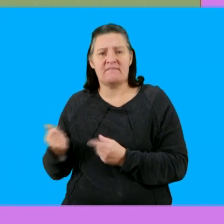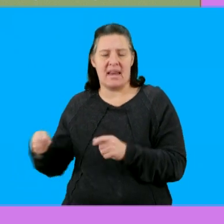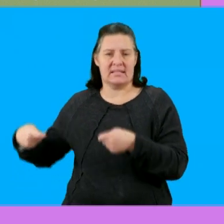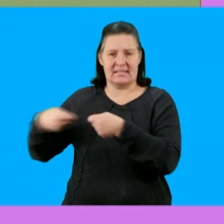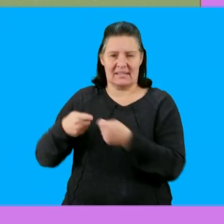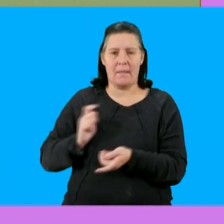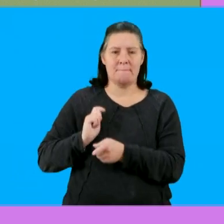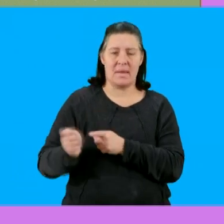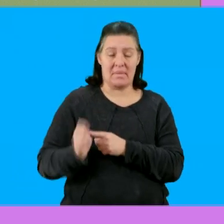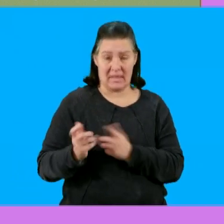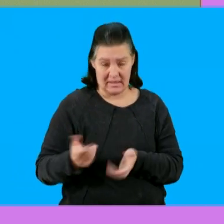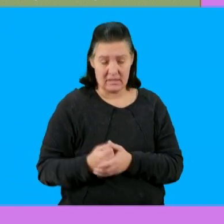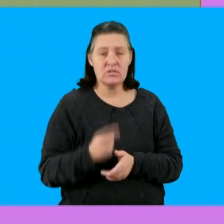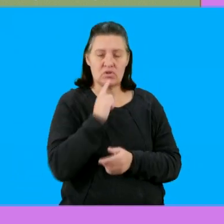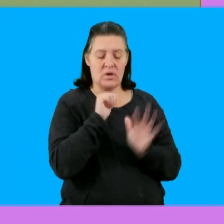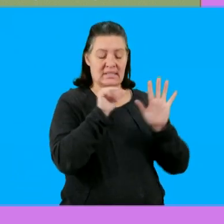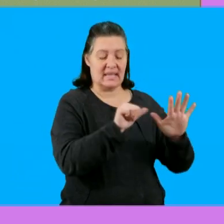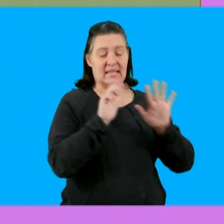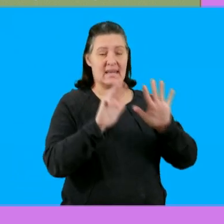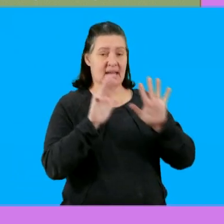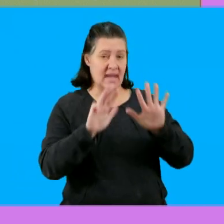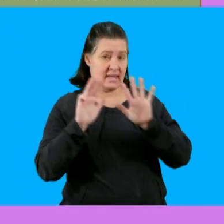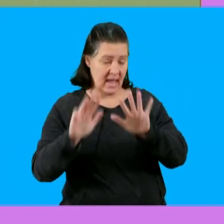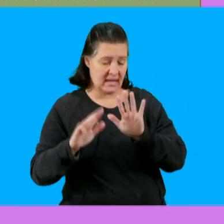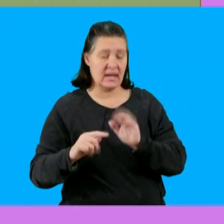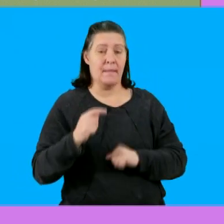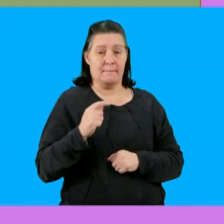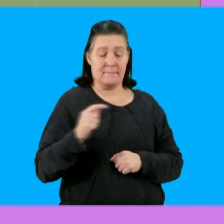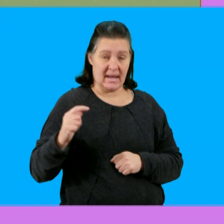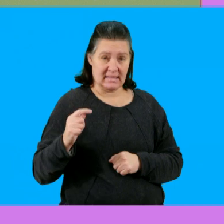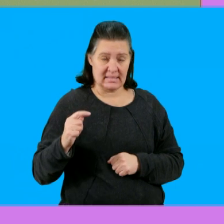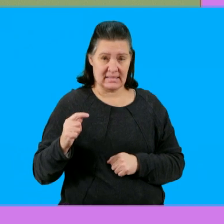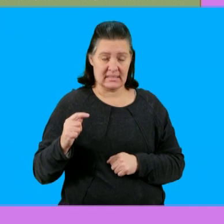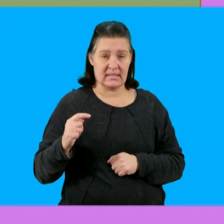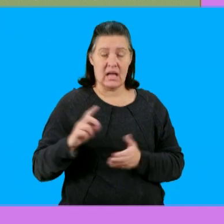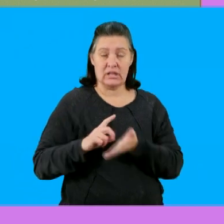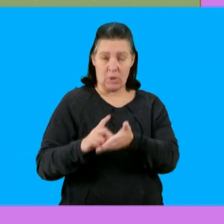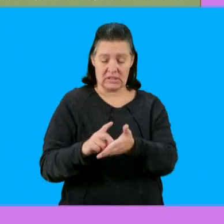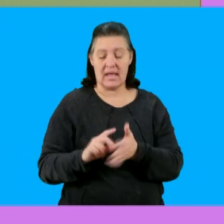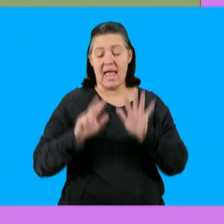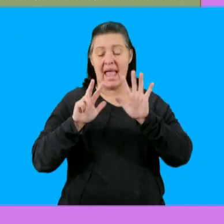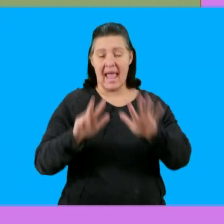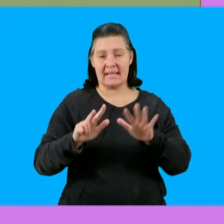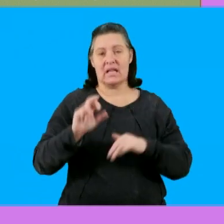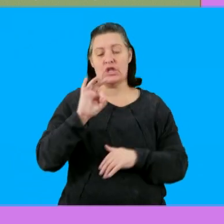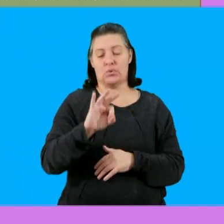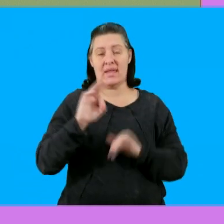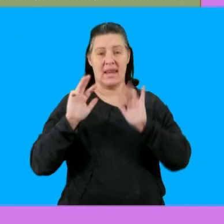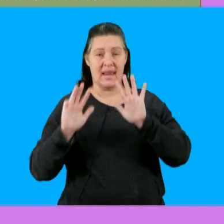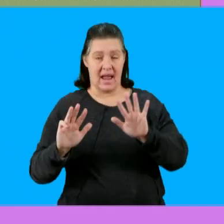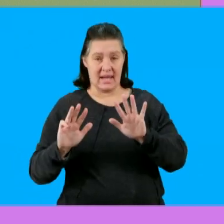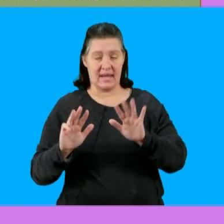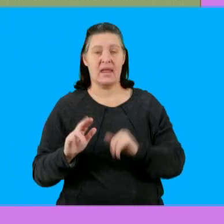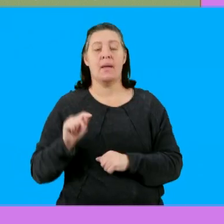financed, right? So let's type that in, 6,999 Rand minus our deposit of 839